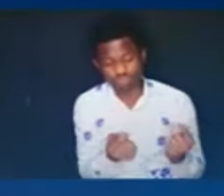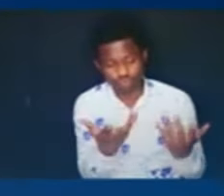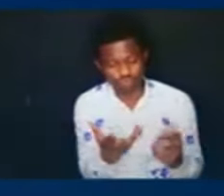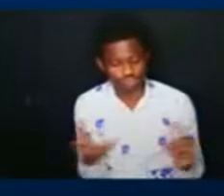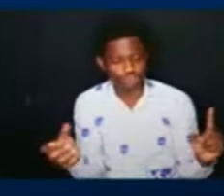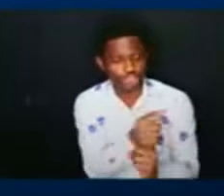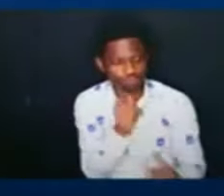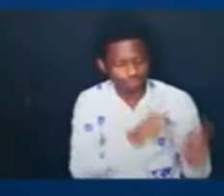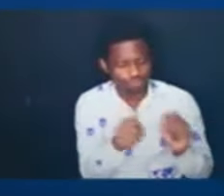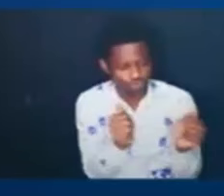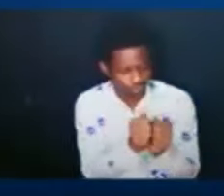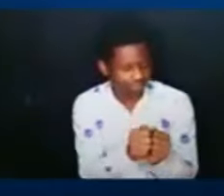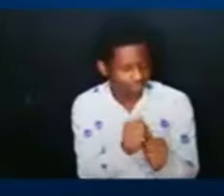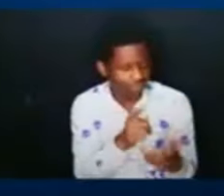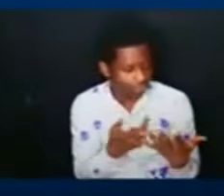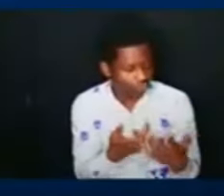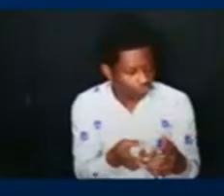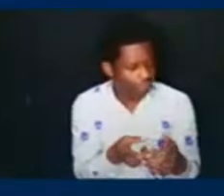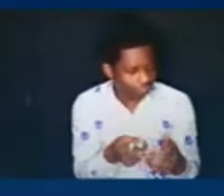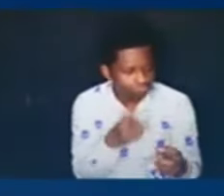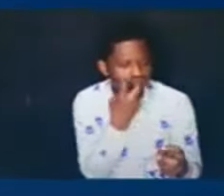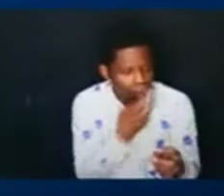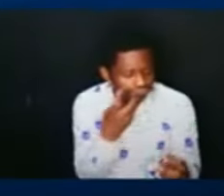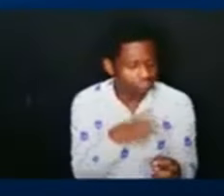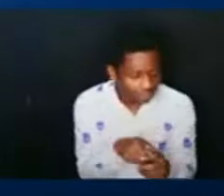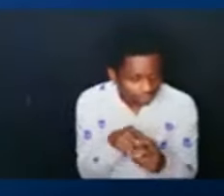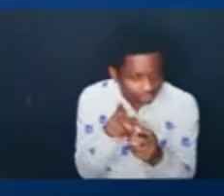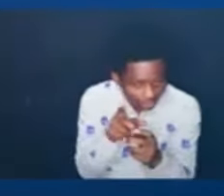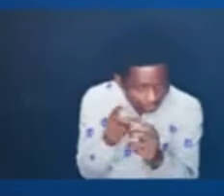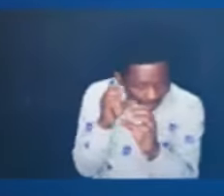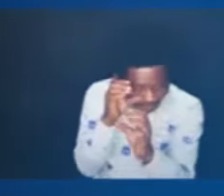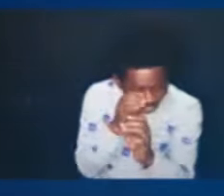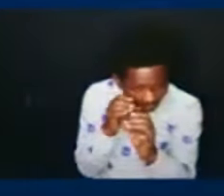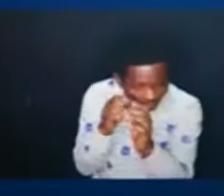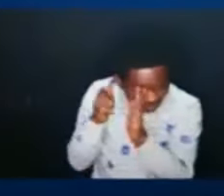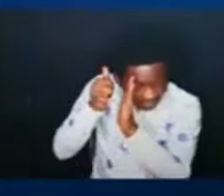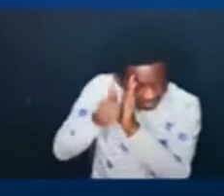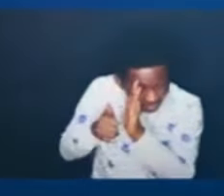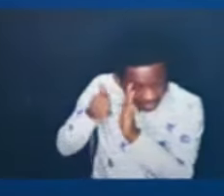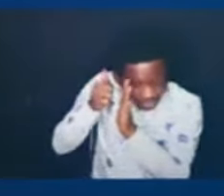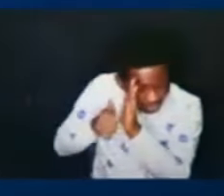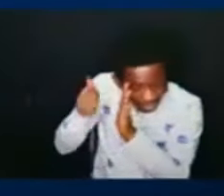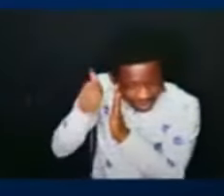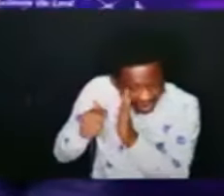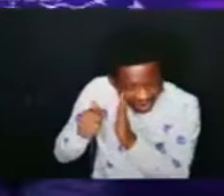what people want to record when someone is speaking. You just record and pass it on.